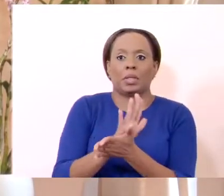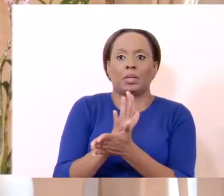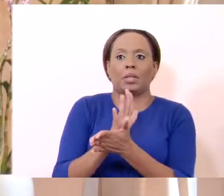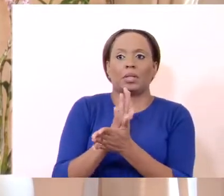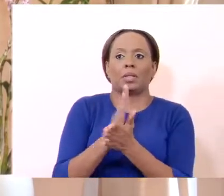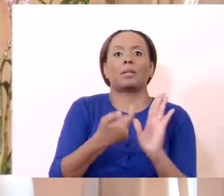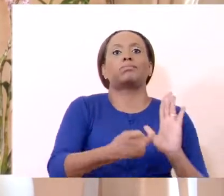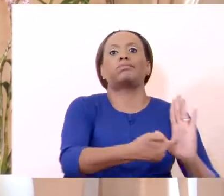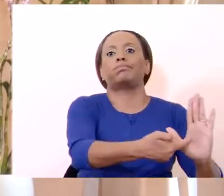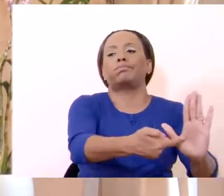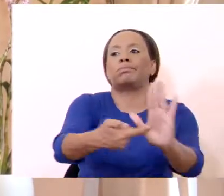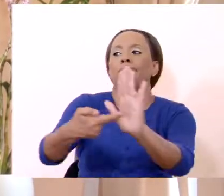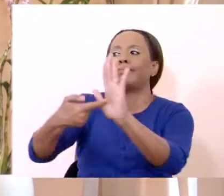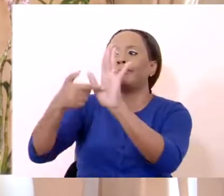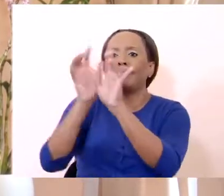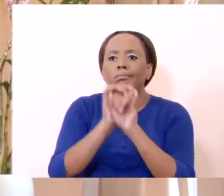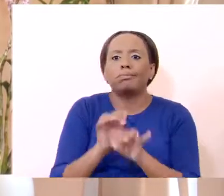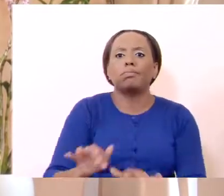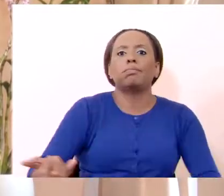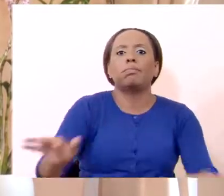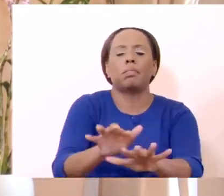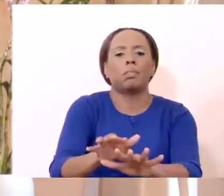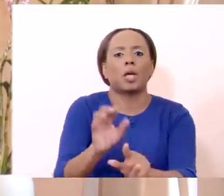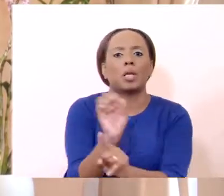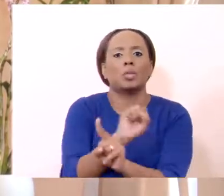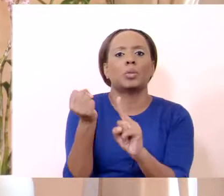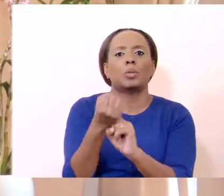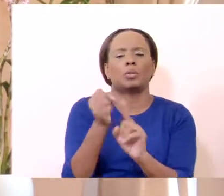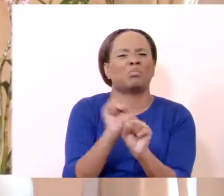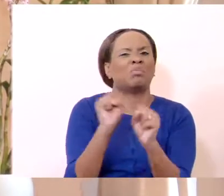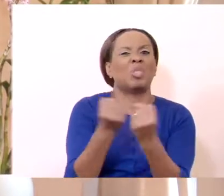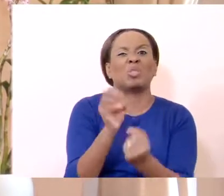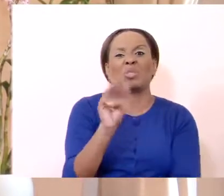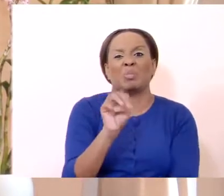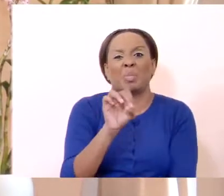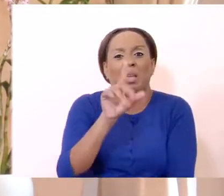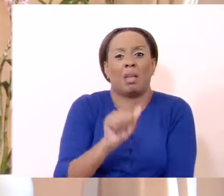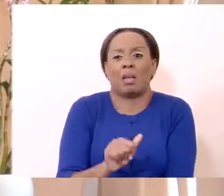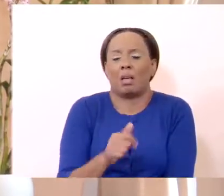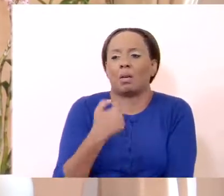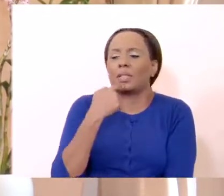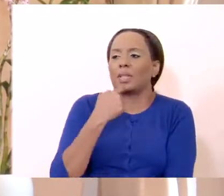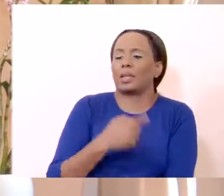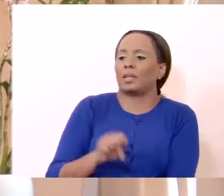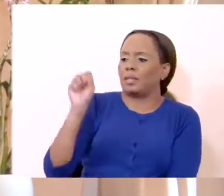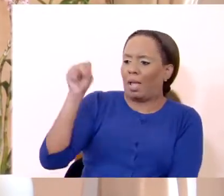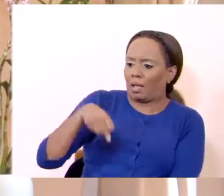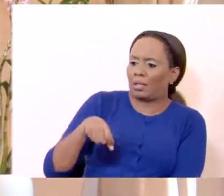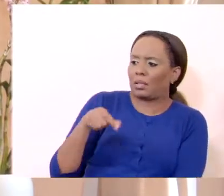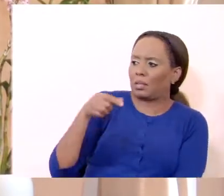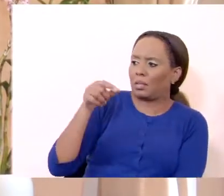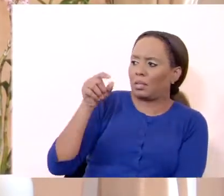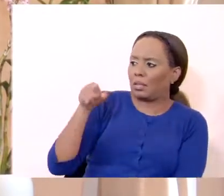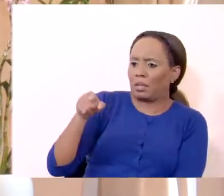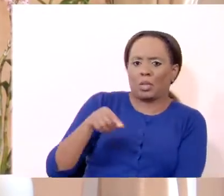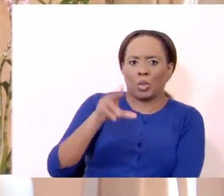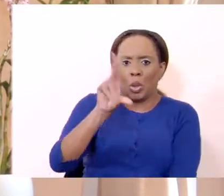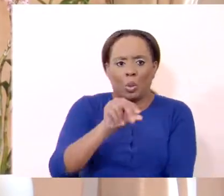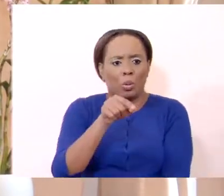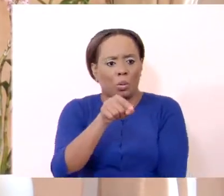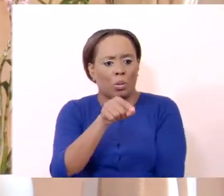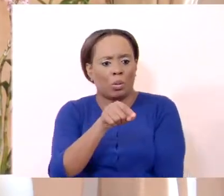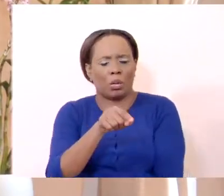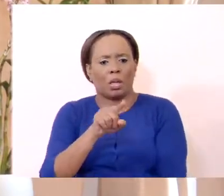circulating on social media, that we were able to say yes or no, but in this case, we have